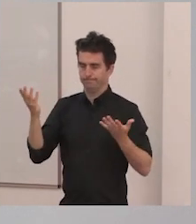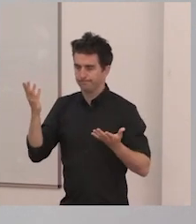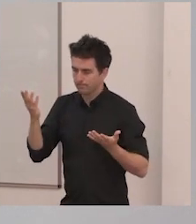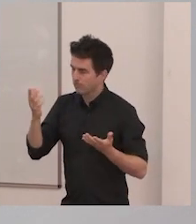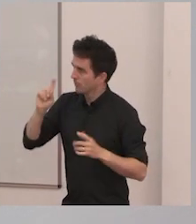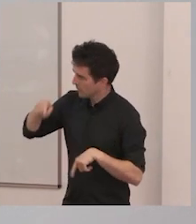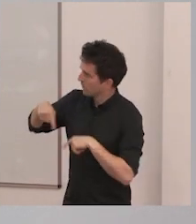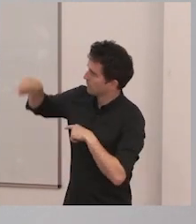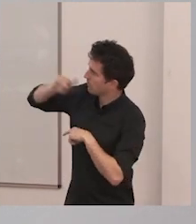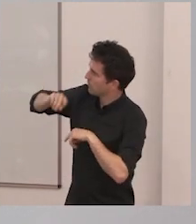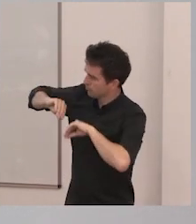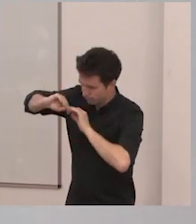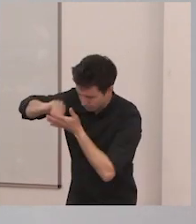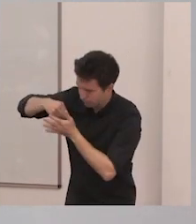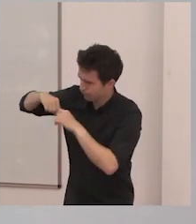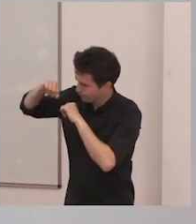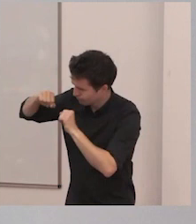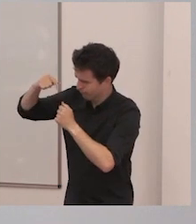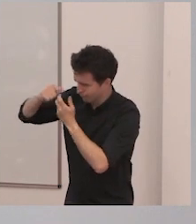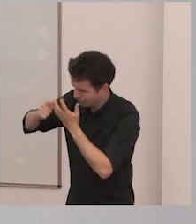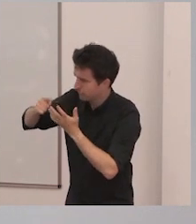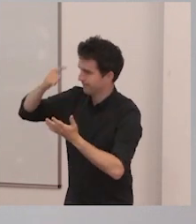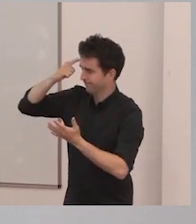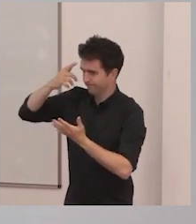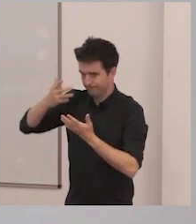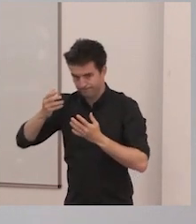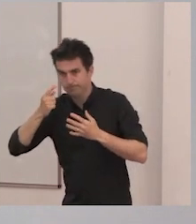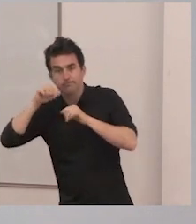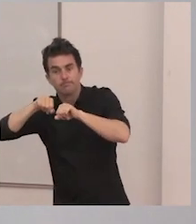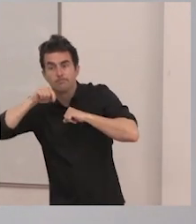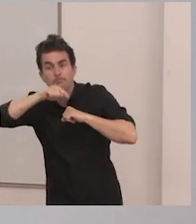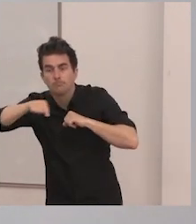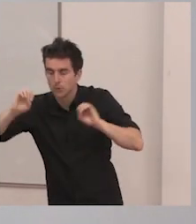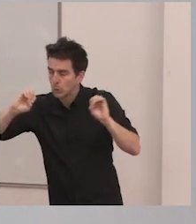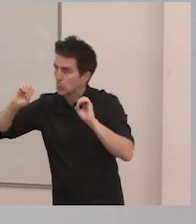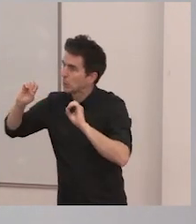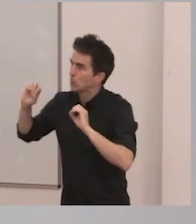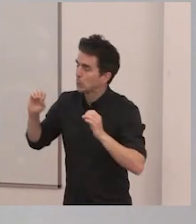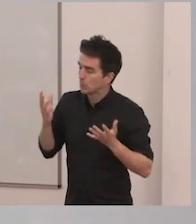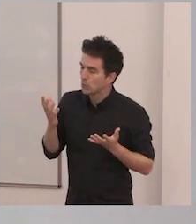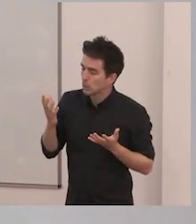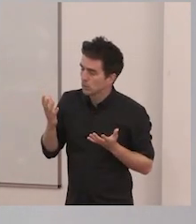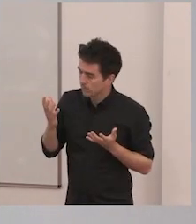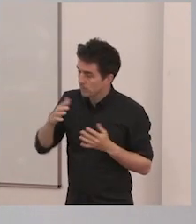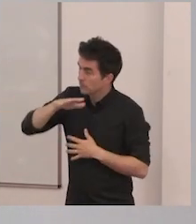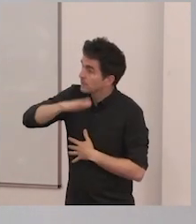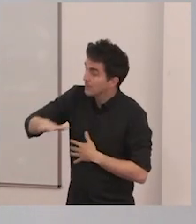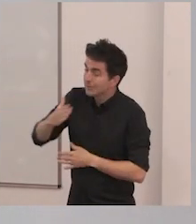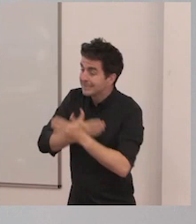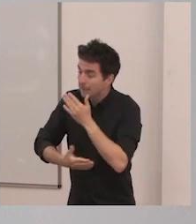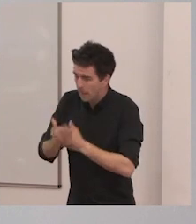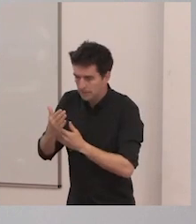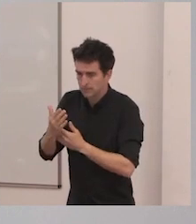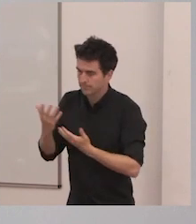Both have urged states parties to implement deinstitutionalisation programs and to provide all